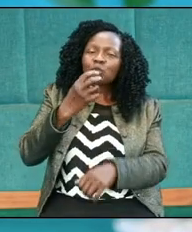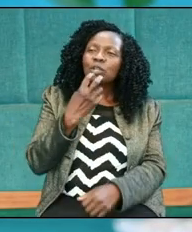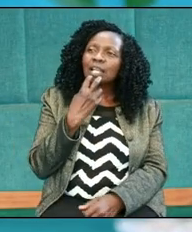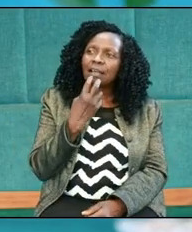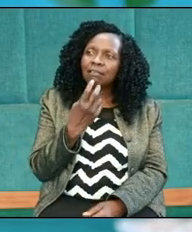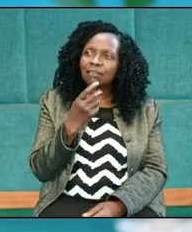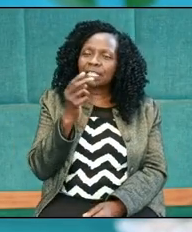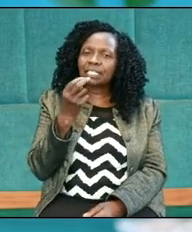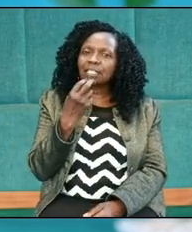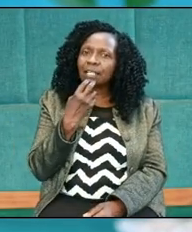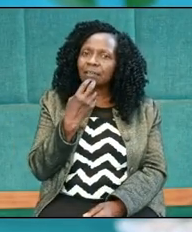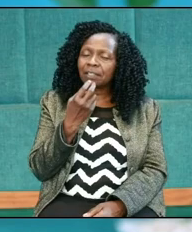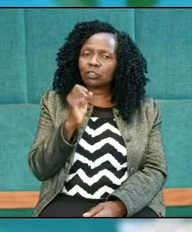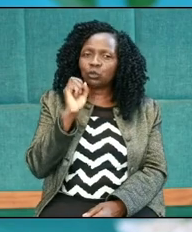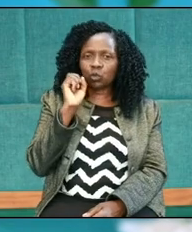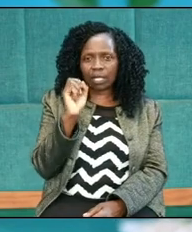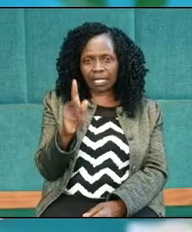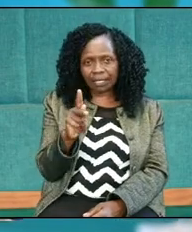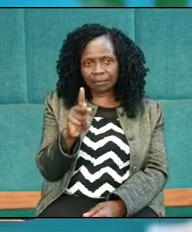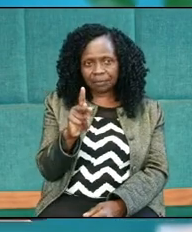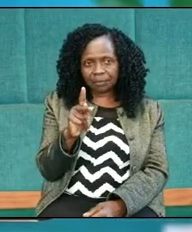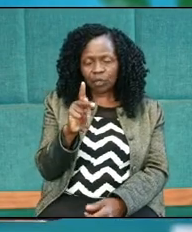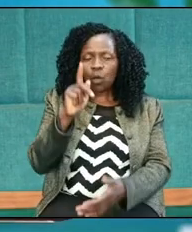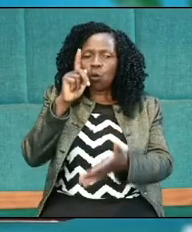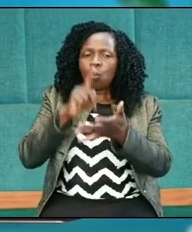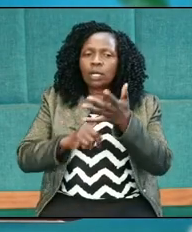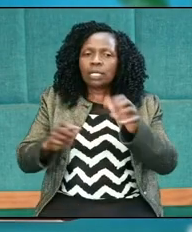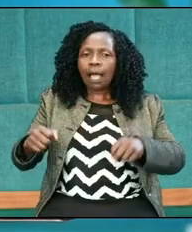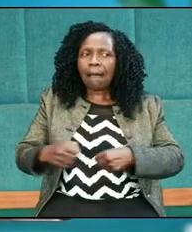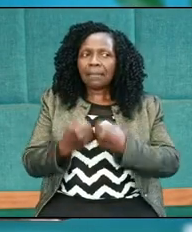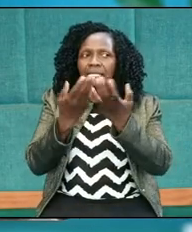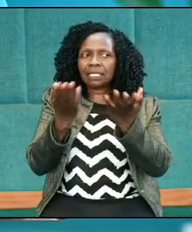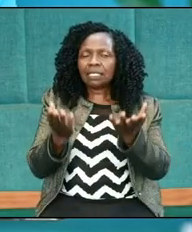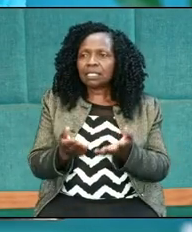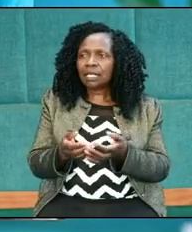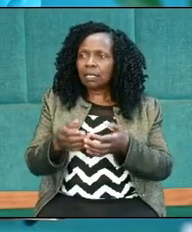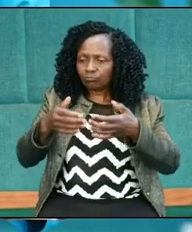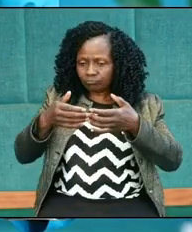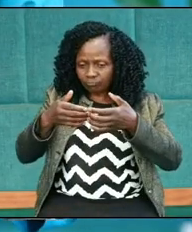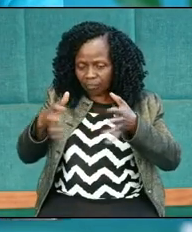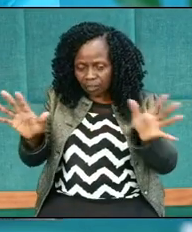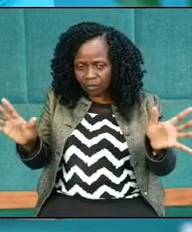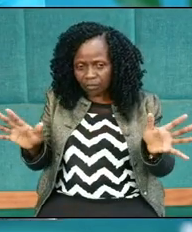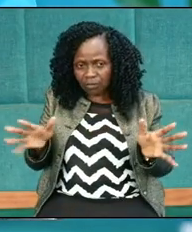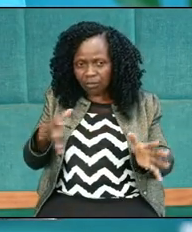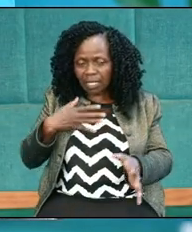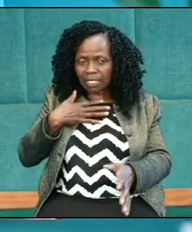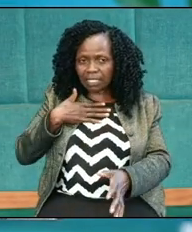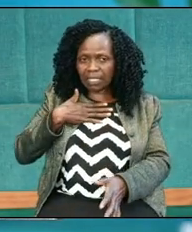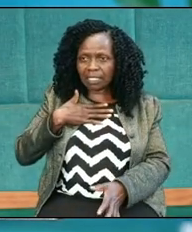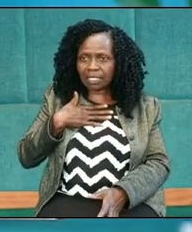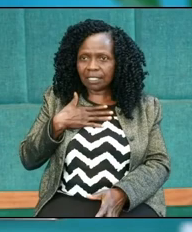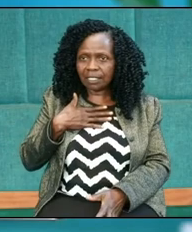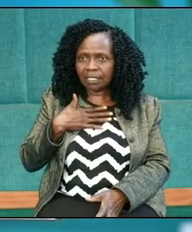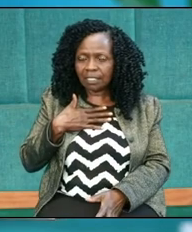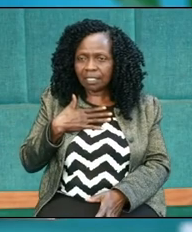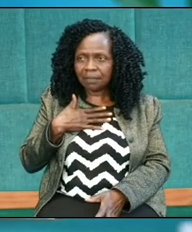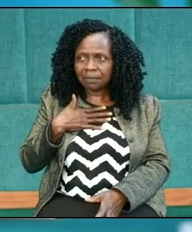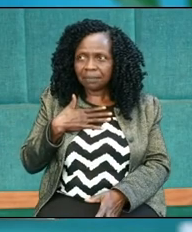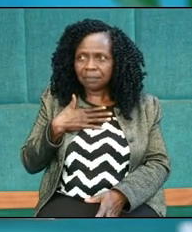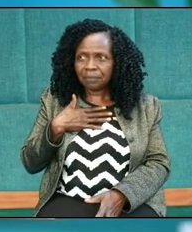and that laughter that is okay, what happens is that there is that expansion of your chest, the diaphragm goes